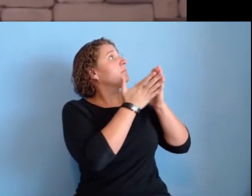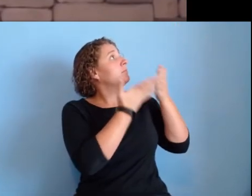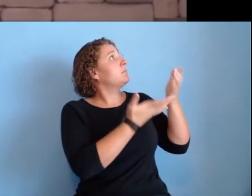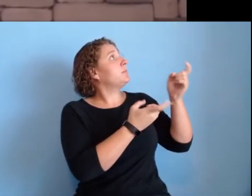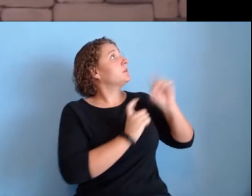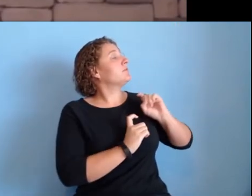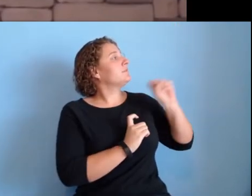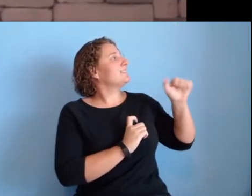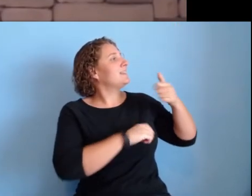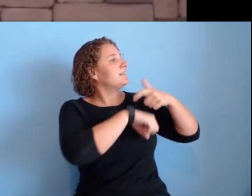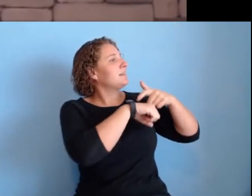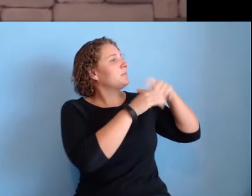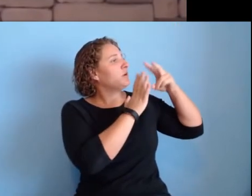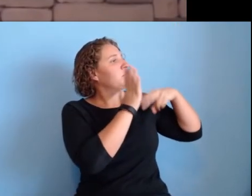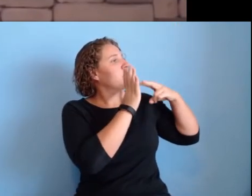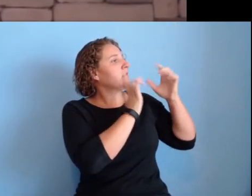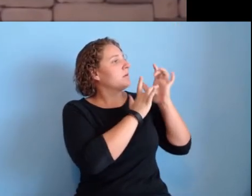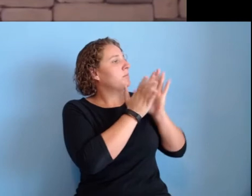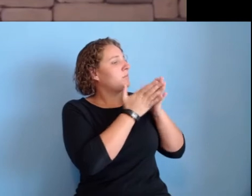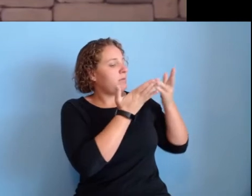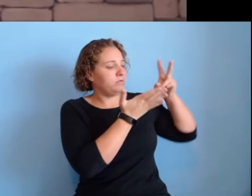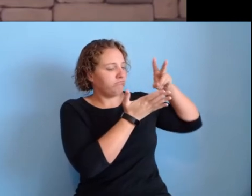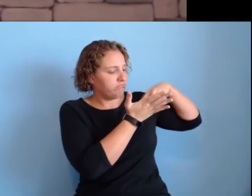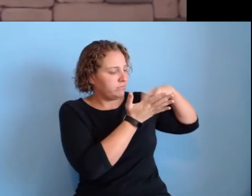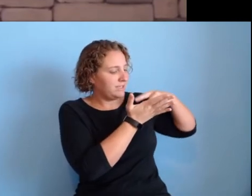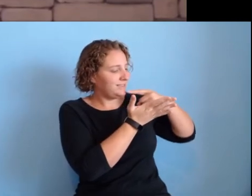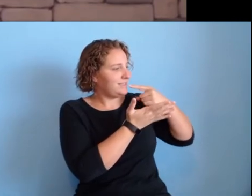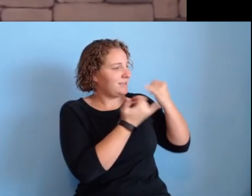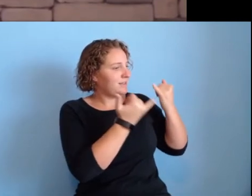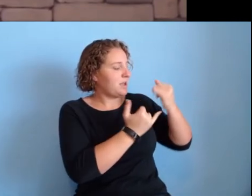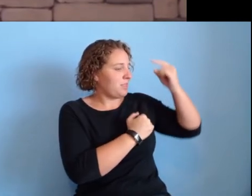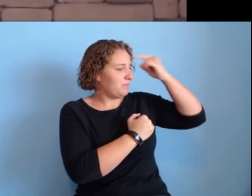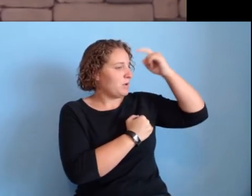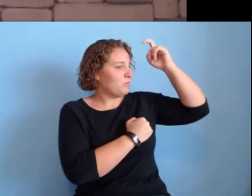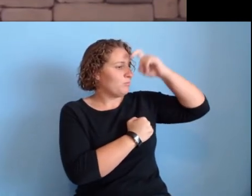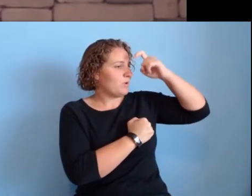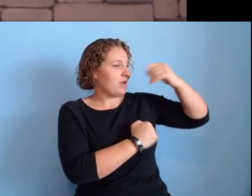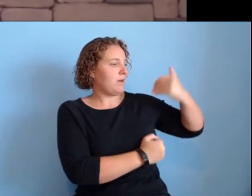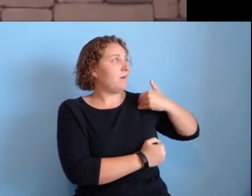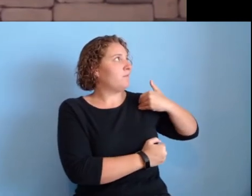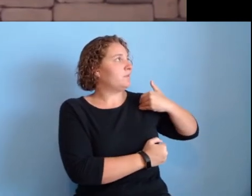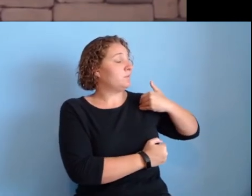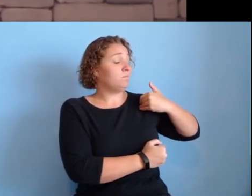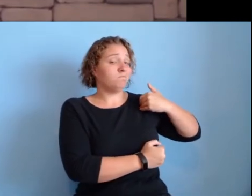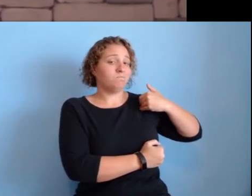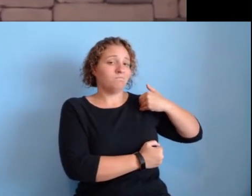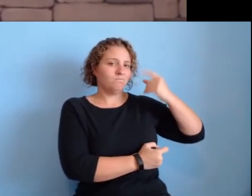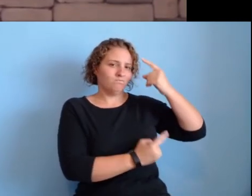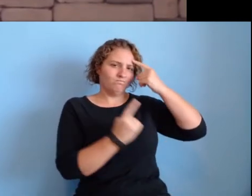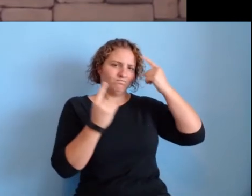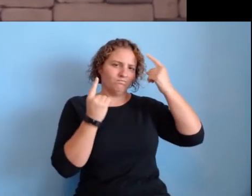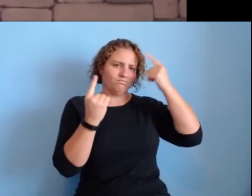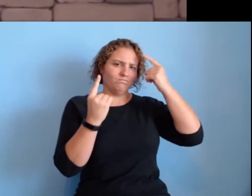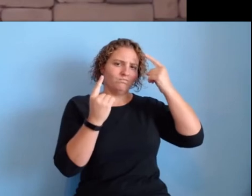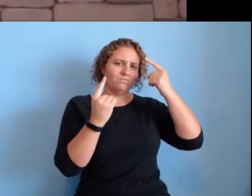Anytime we read a section of scripture that says, herein is the mind that has wisdom, we find ourselves